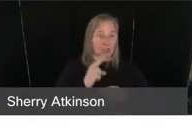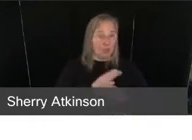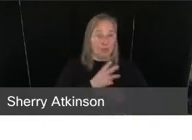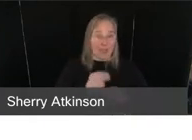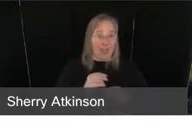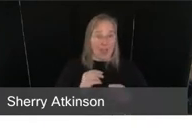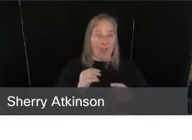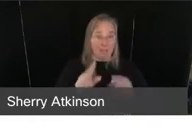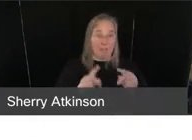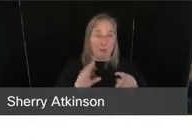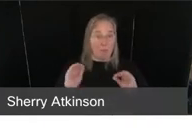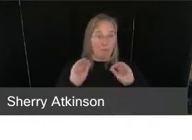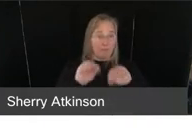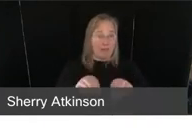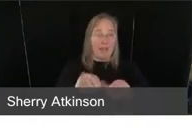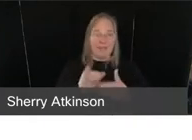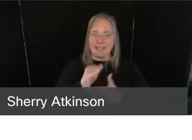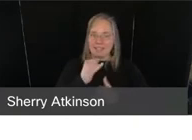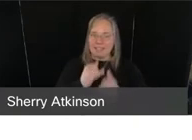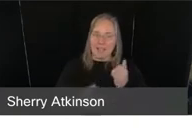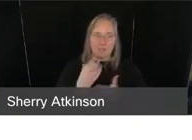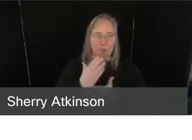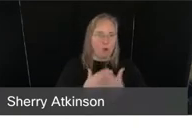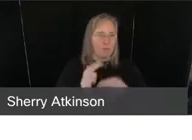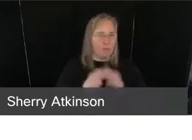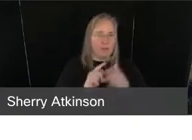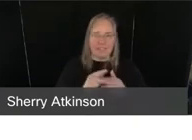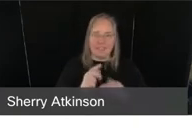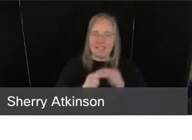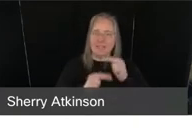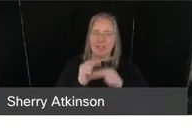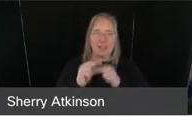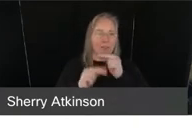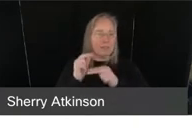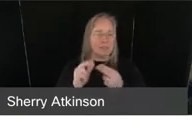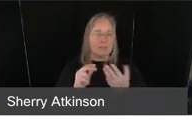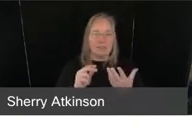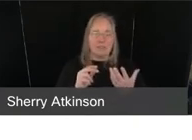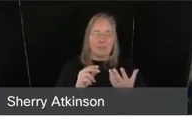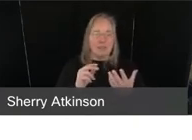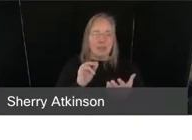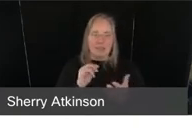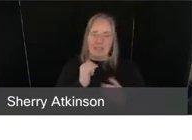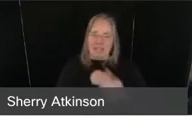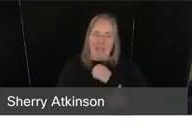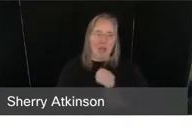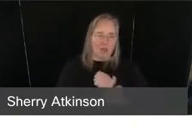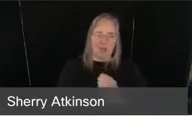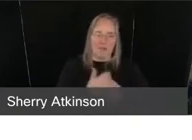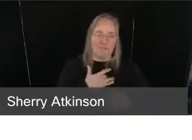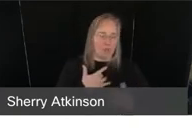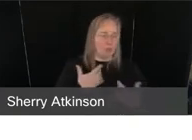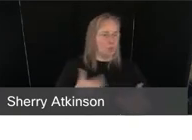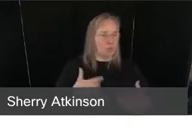last portion of the building that gets developed, the county felt that we needed to move expeditiously on this project, hence